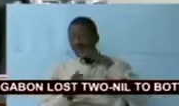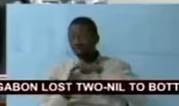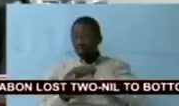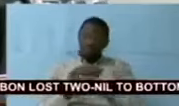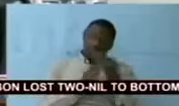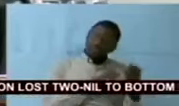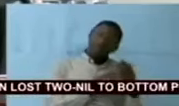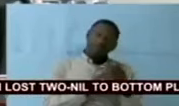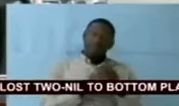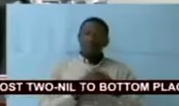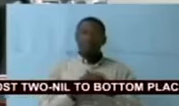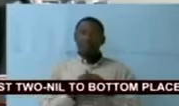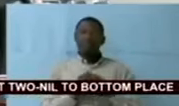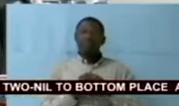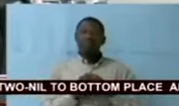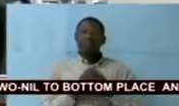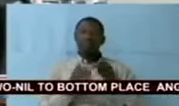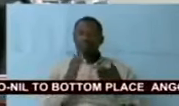I